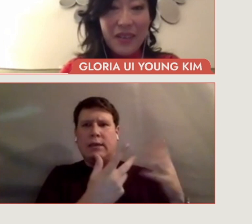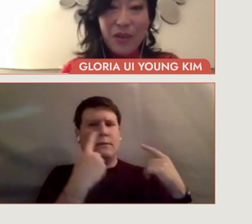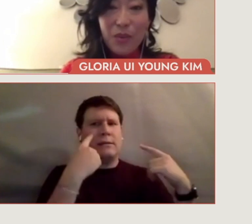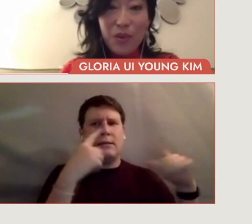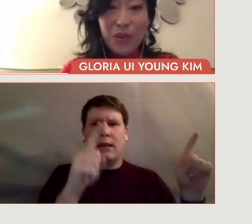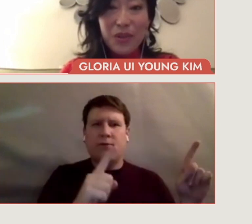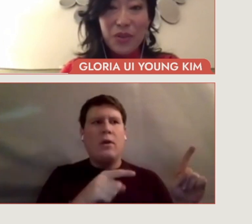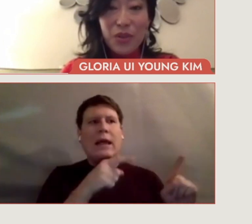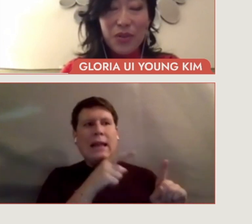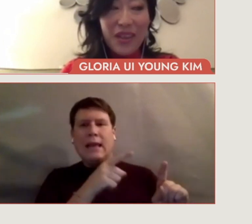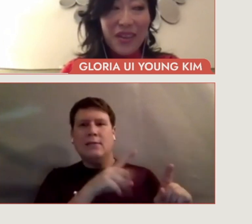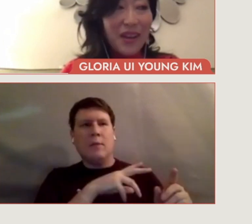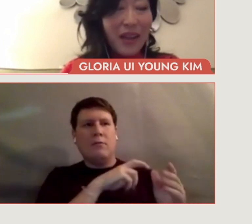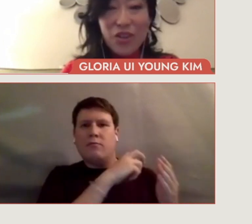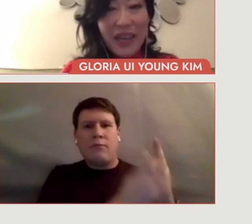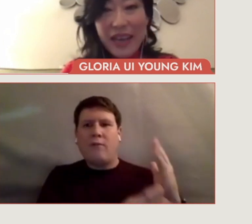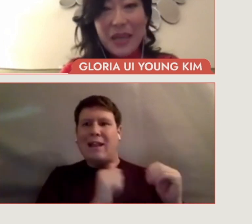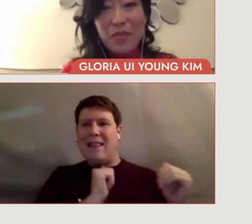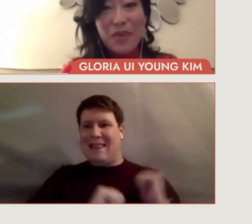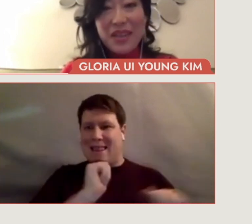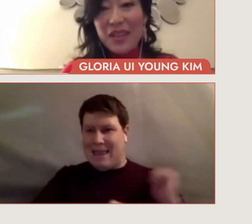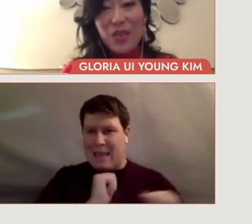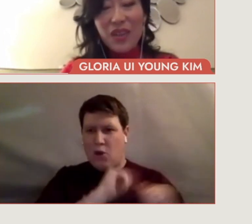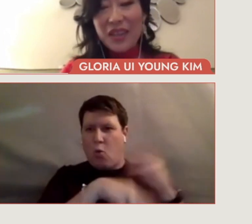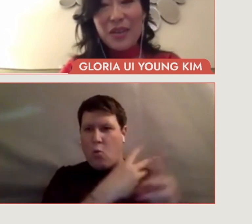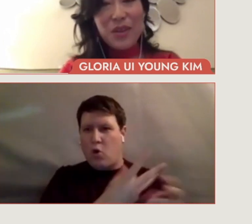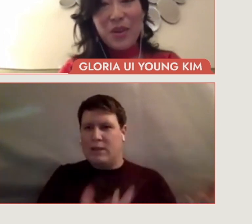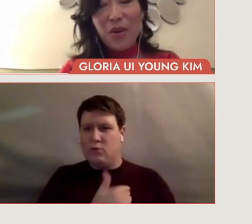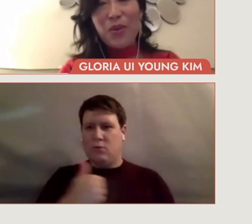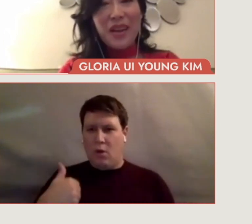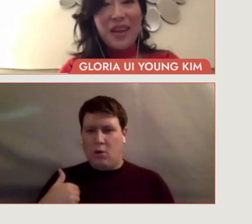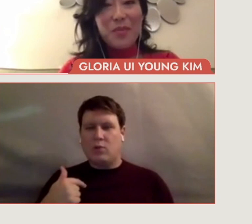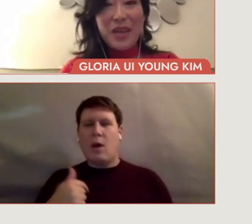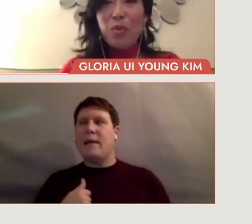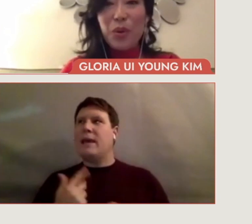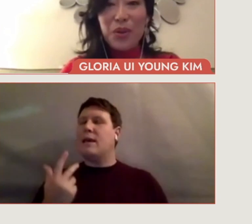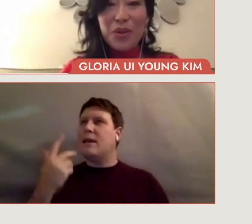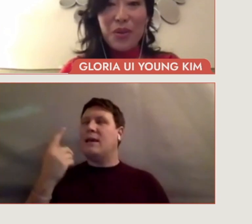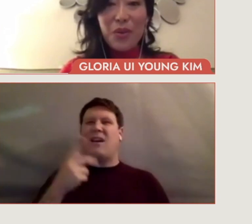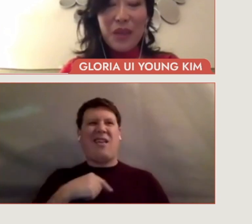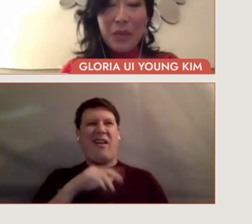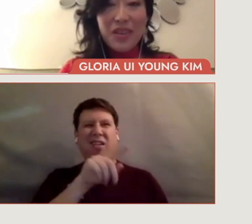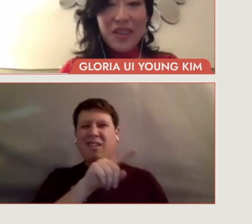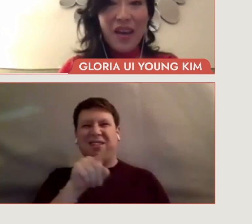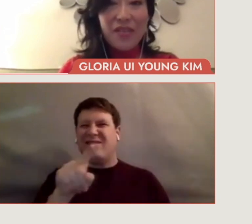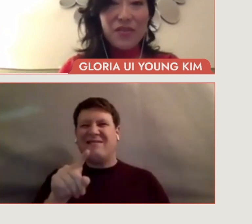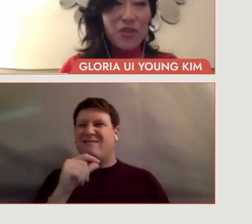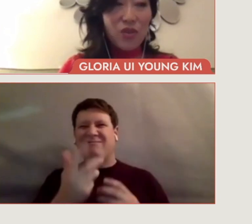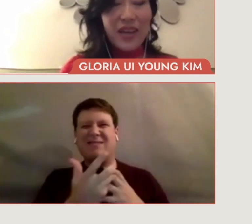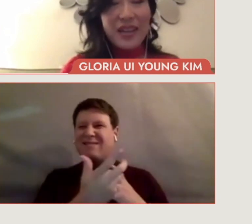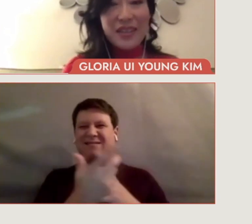in the theater world in Toronto, and I thought I'll just ask him, because I just feel like he would know people, you know, like, because I